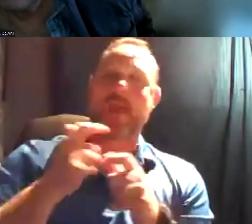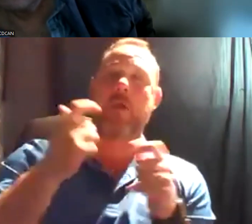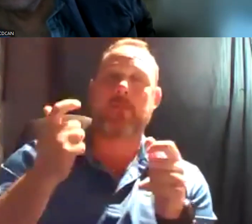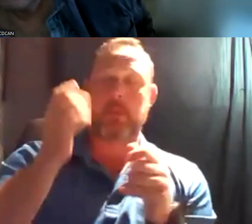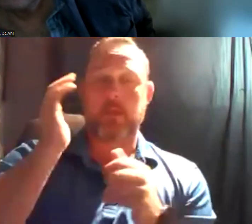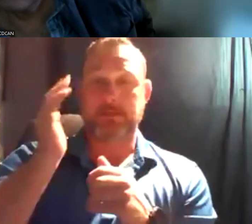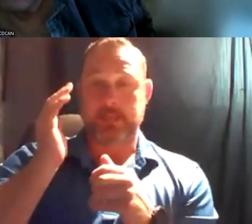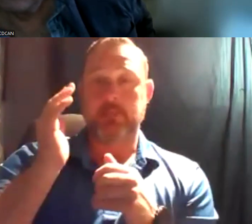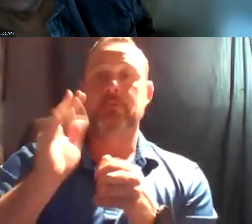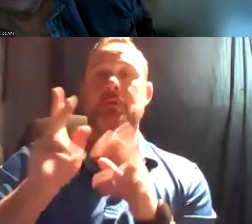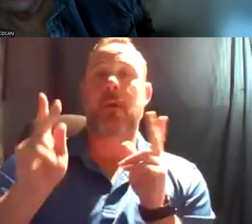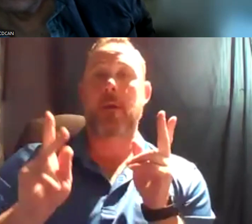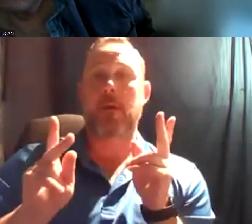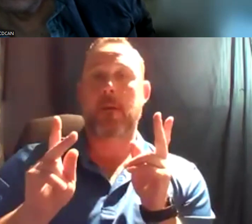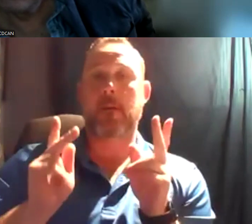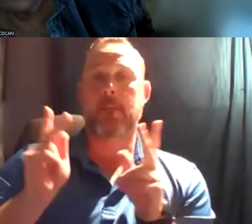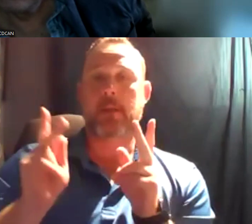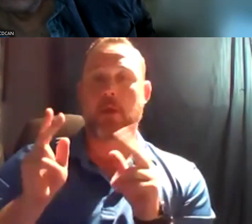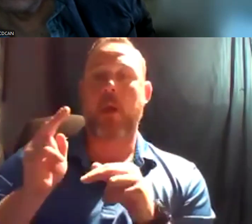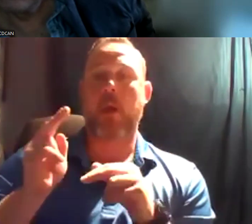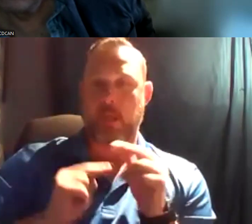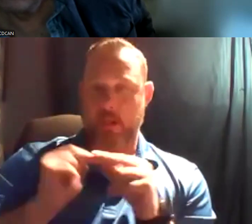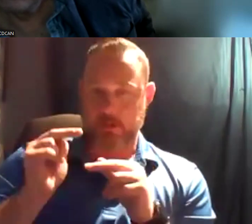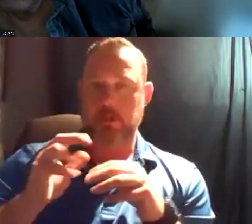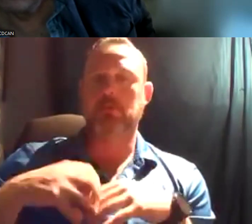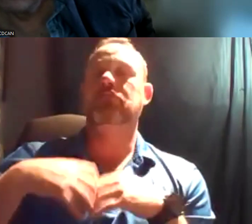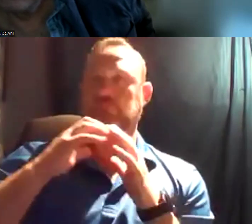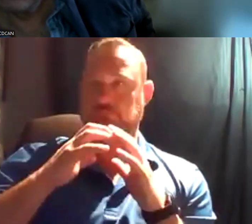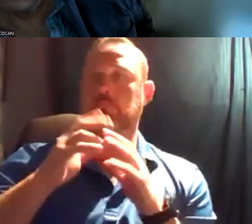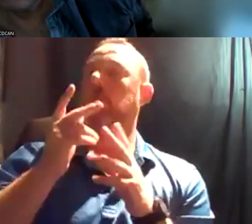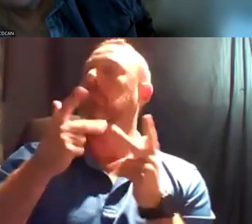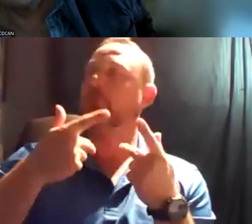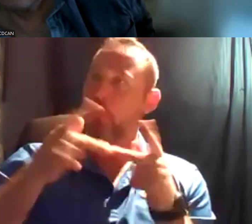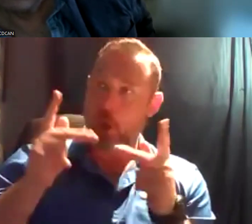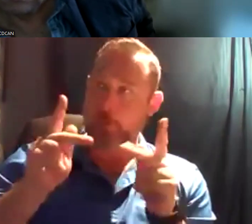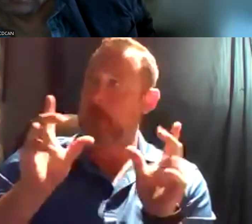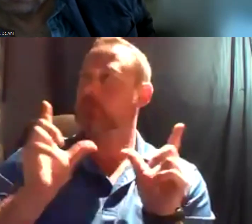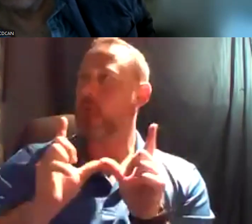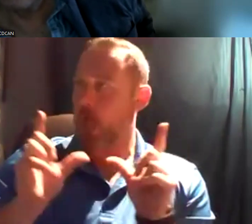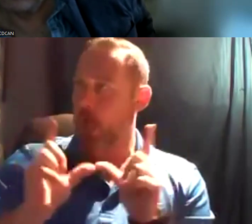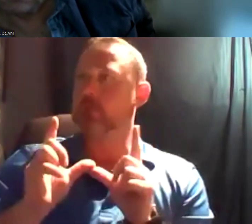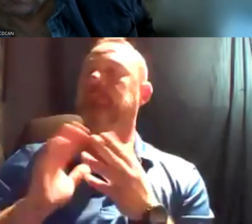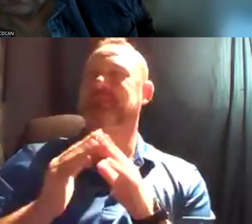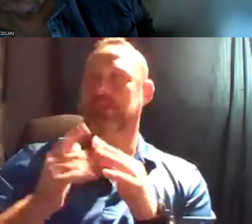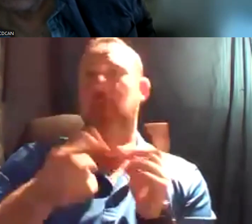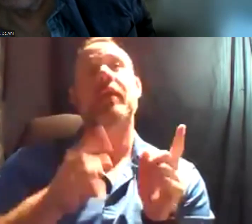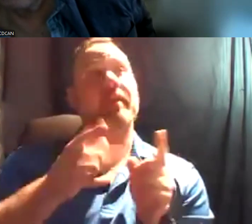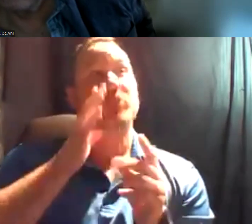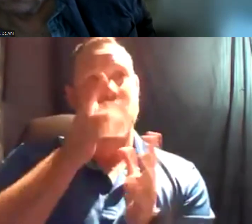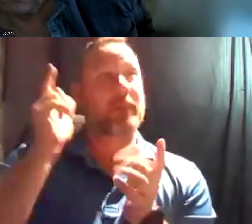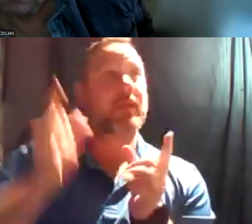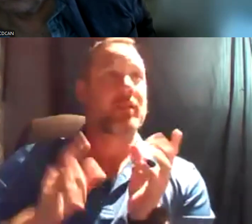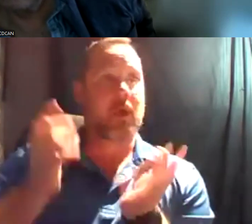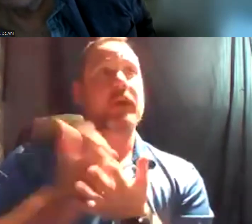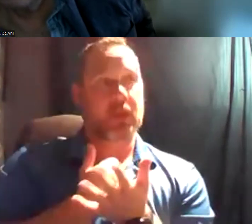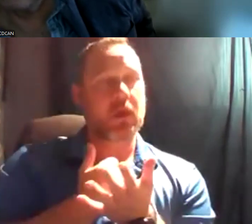be where people are building a building, getting permits and what have you from cities and saying this is going to be low income, this